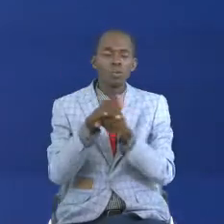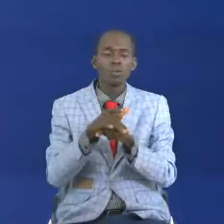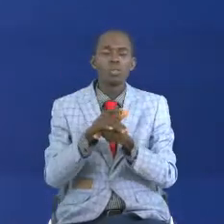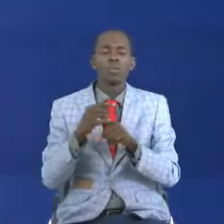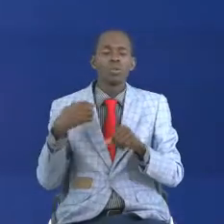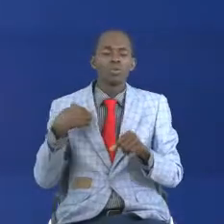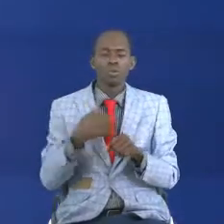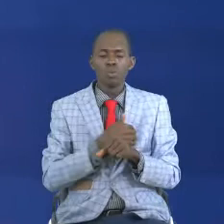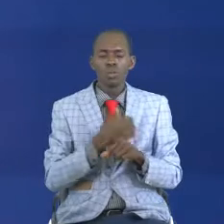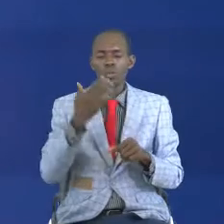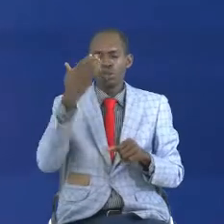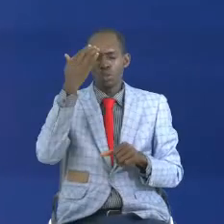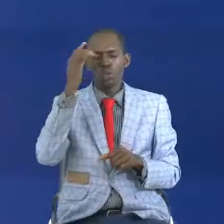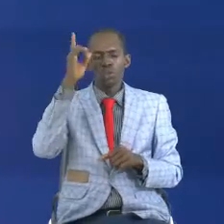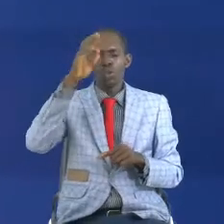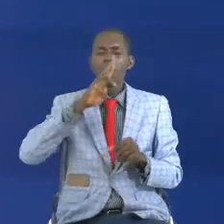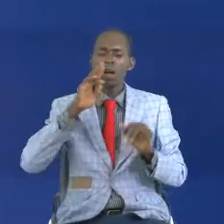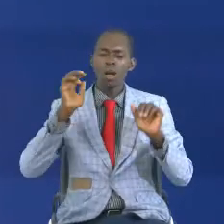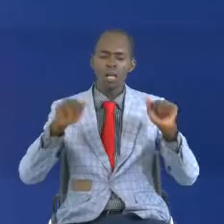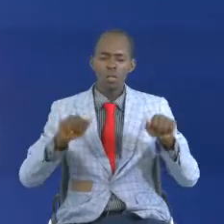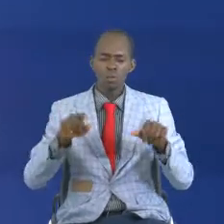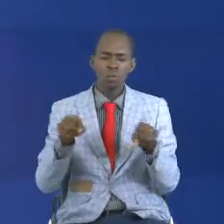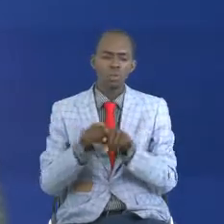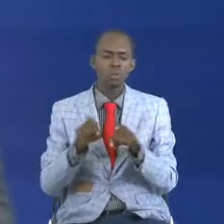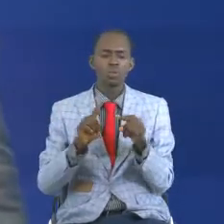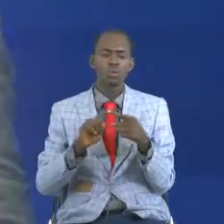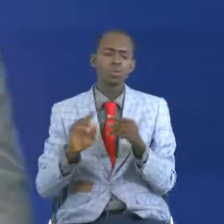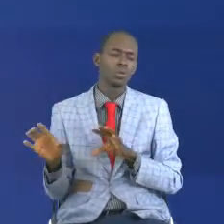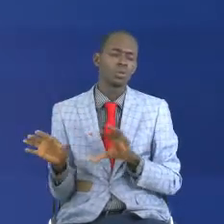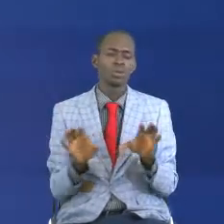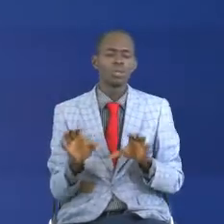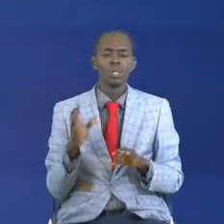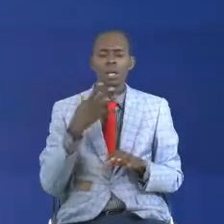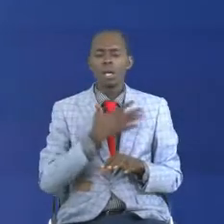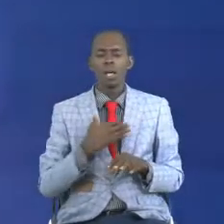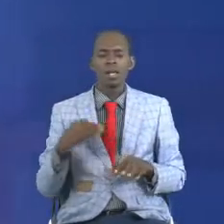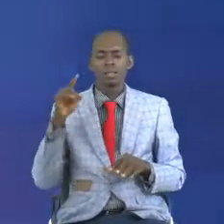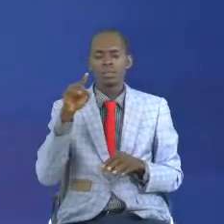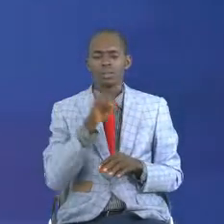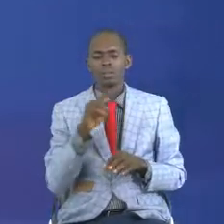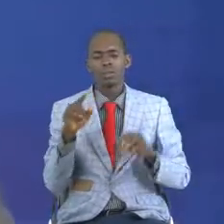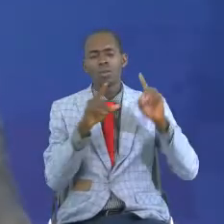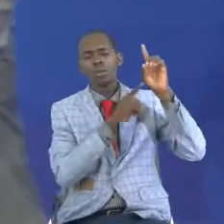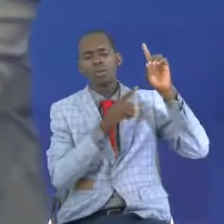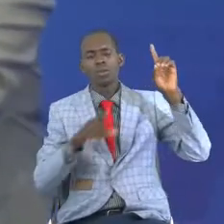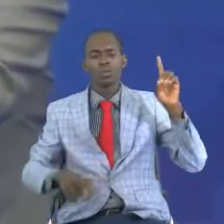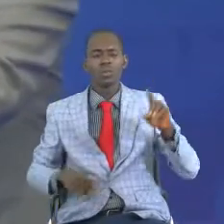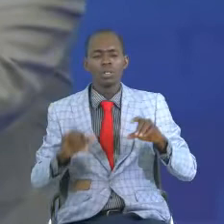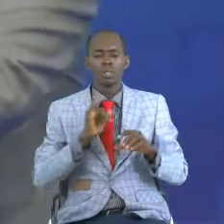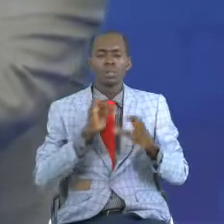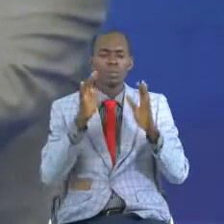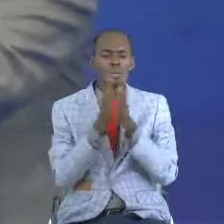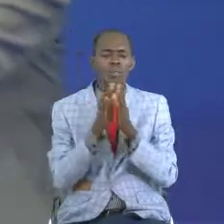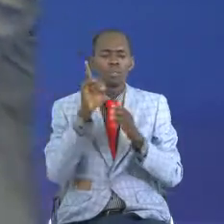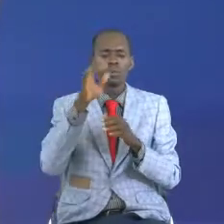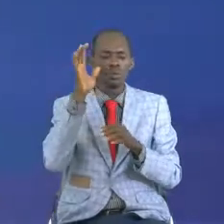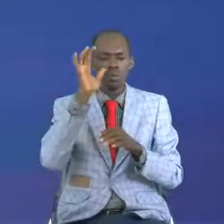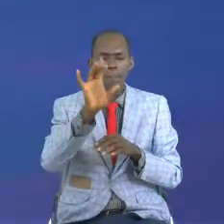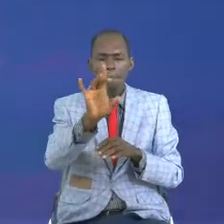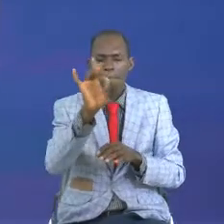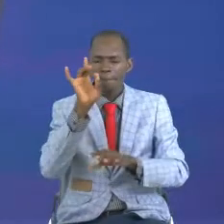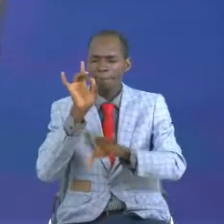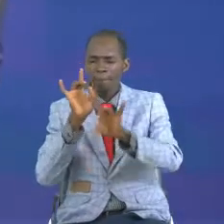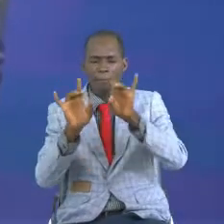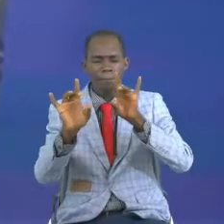you are able also to do. And therefore, Lord, I pray you spot out everyone needing